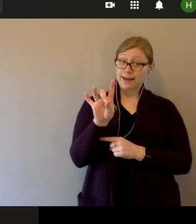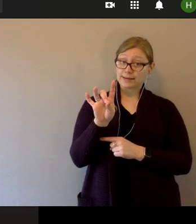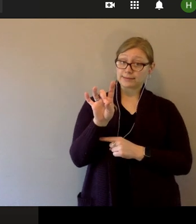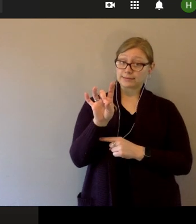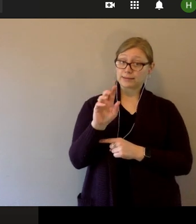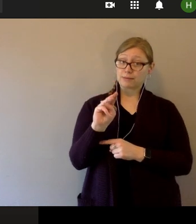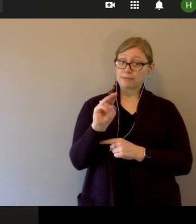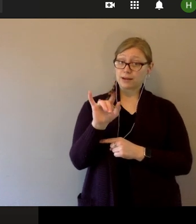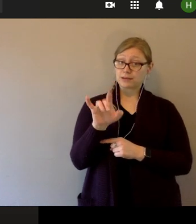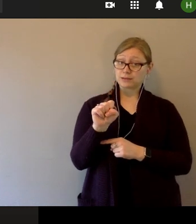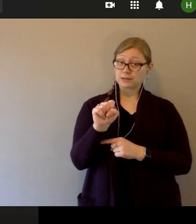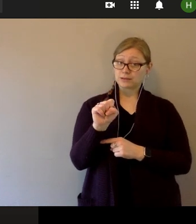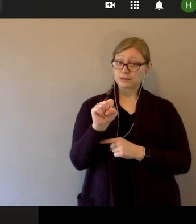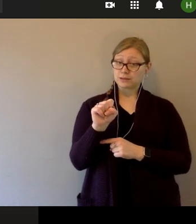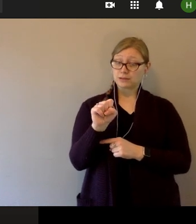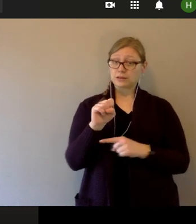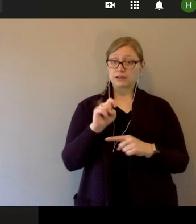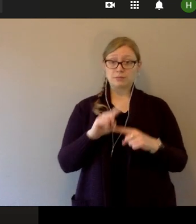let's call this